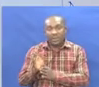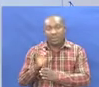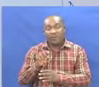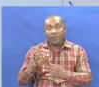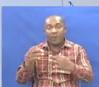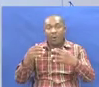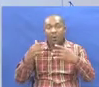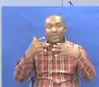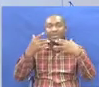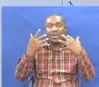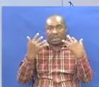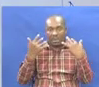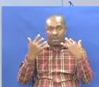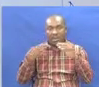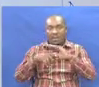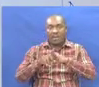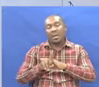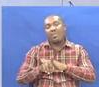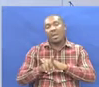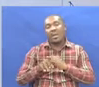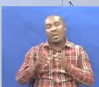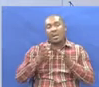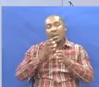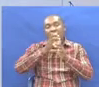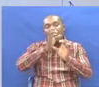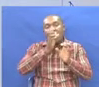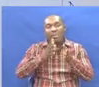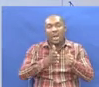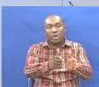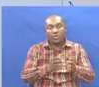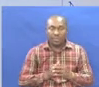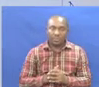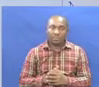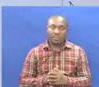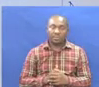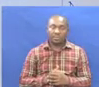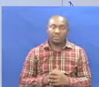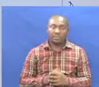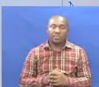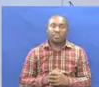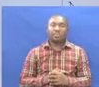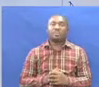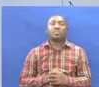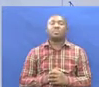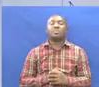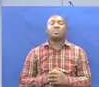of oxygen in the laboratory. Oxygen in the laboratory.